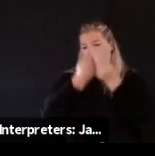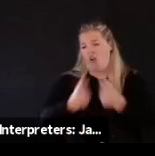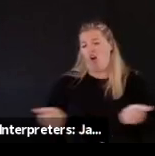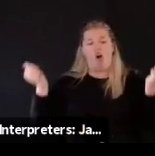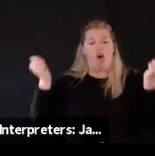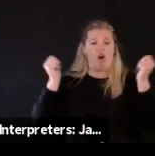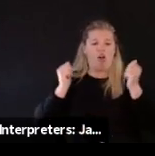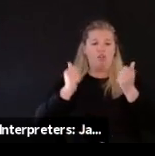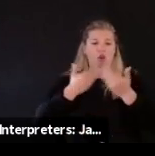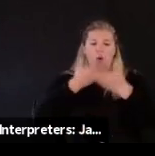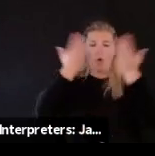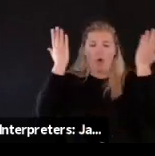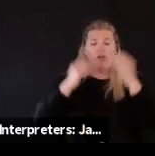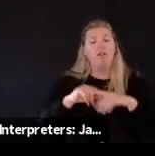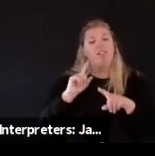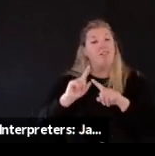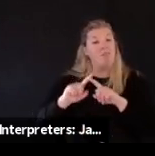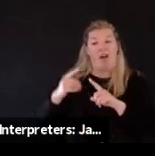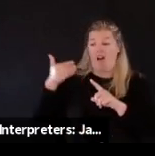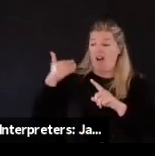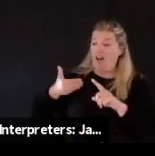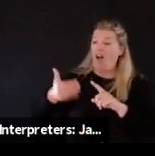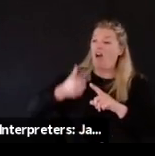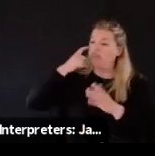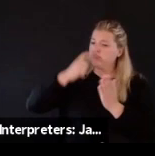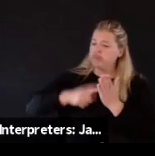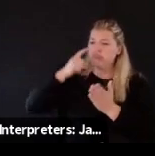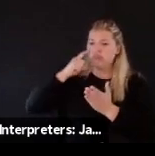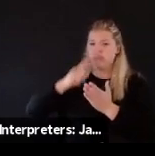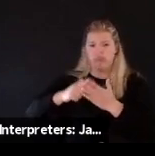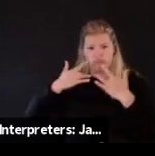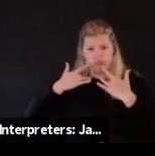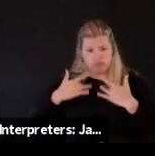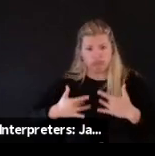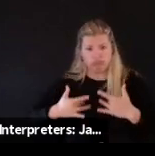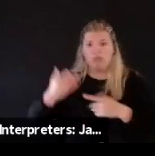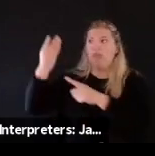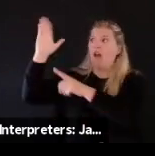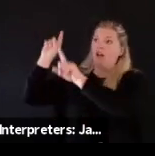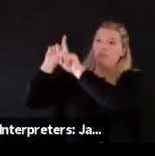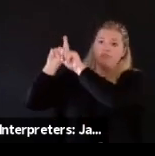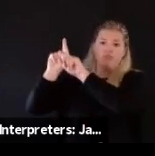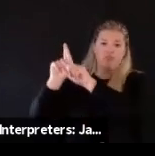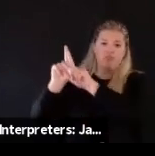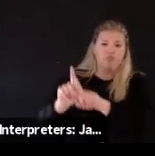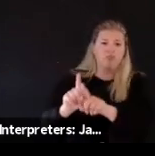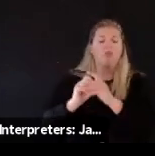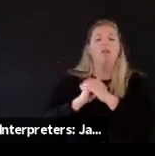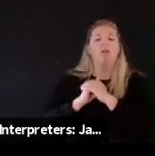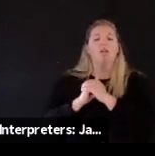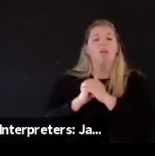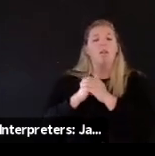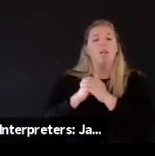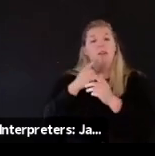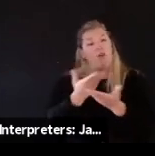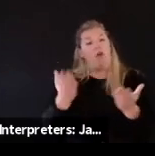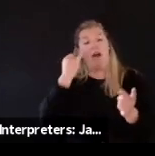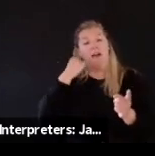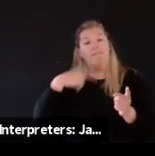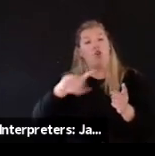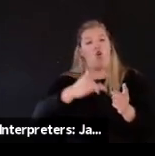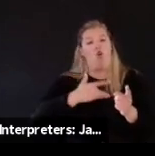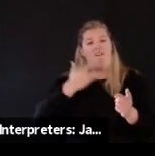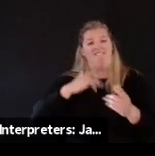in all those times in my life, He walked with me every step of the way. So when you get there in